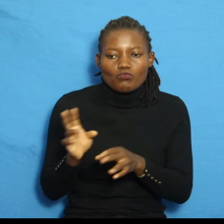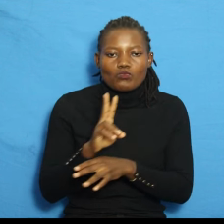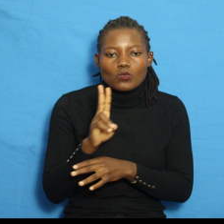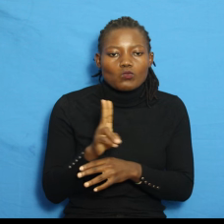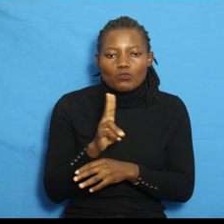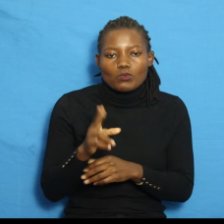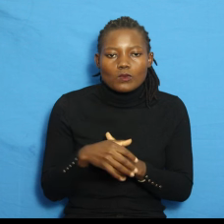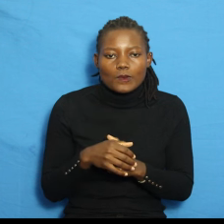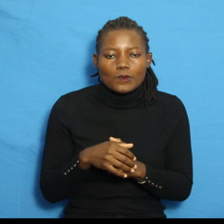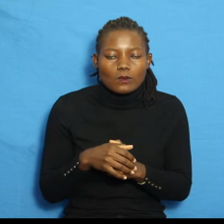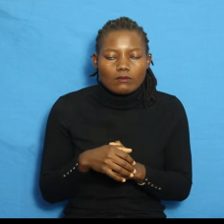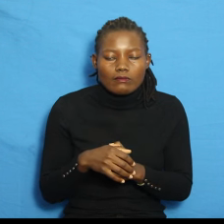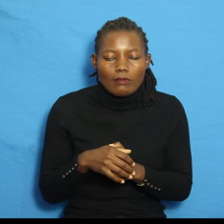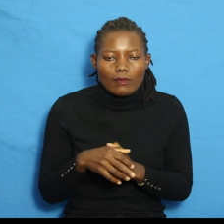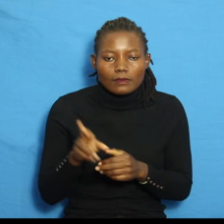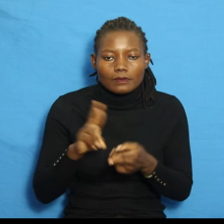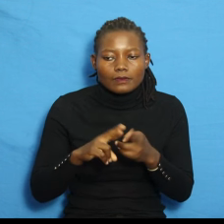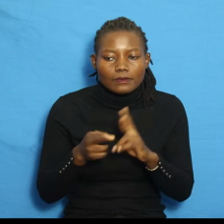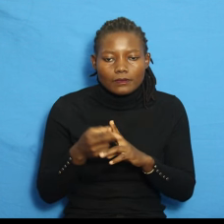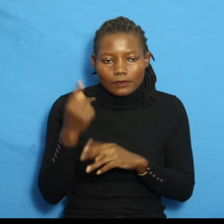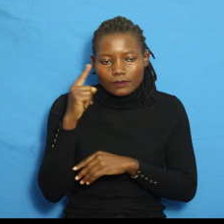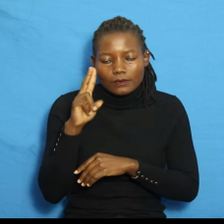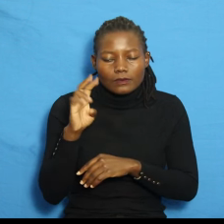this resolution of forces using